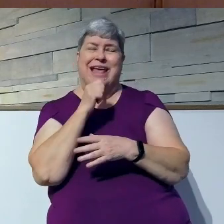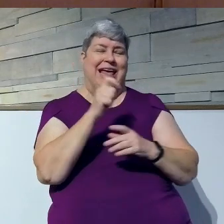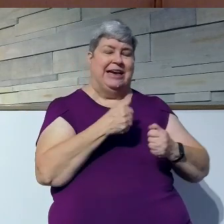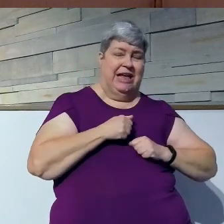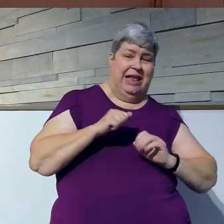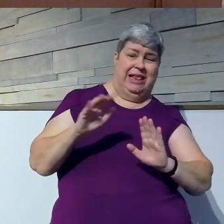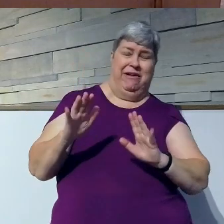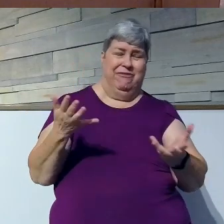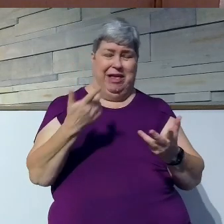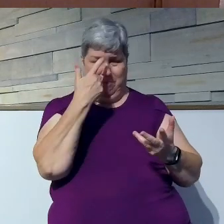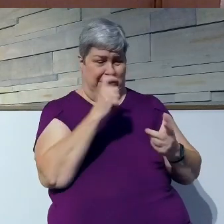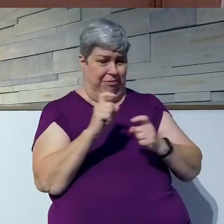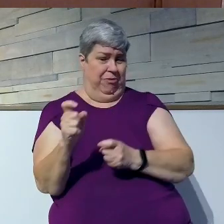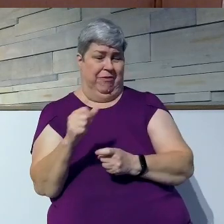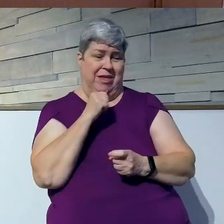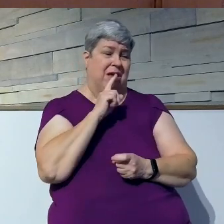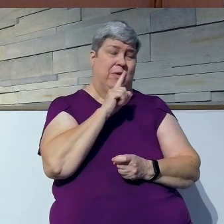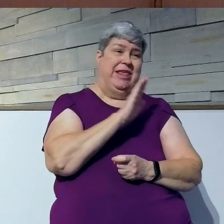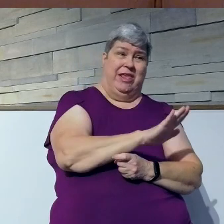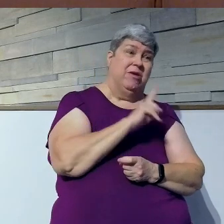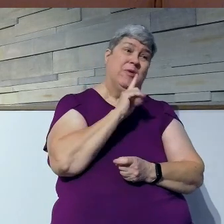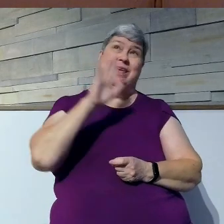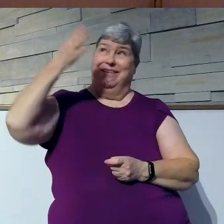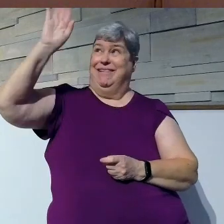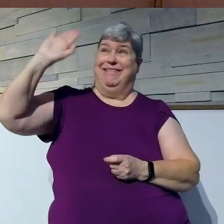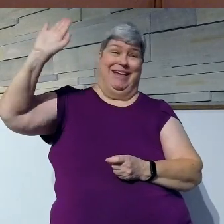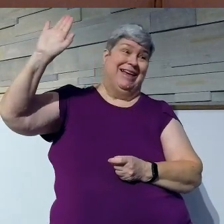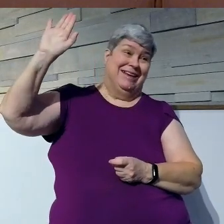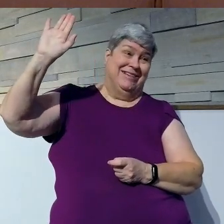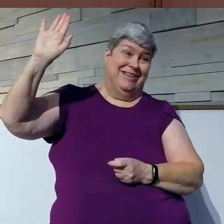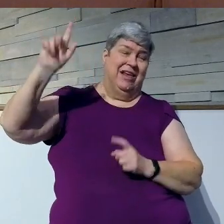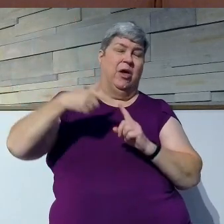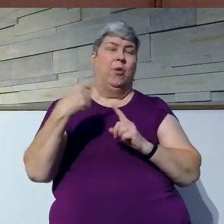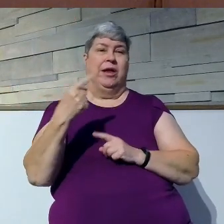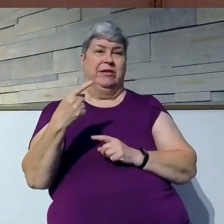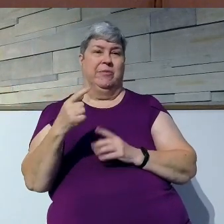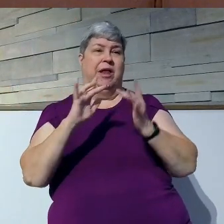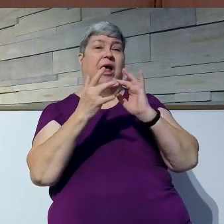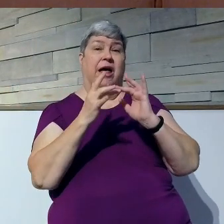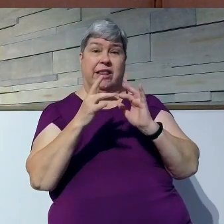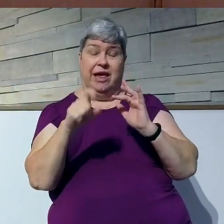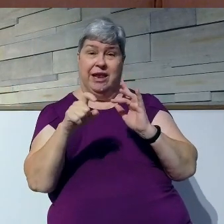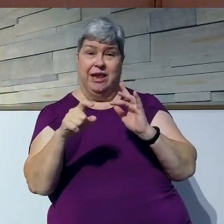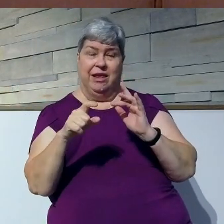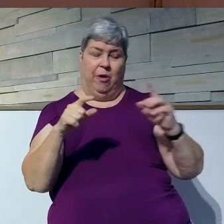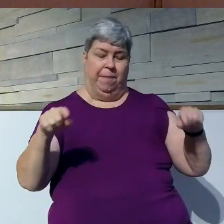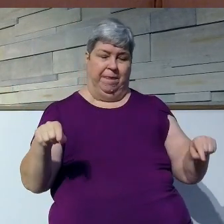up or sacrificing, because what you're giving isn't yours, is it? It's God's. And when somebody online has a need, somebody in the